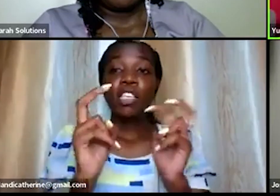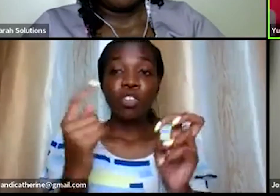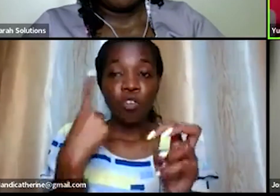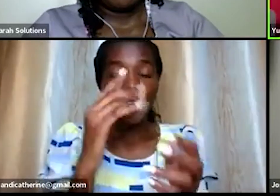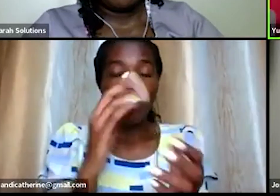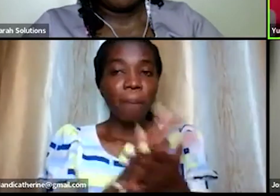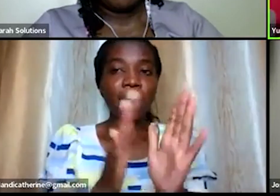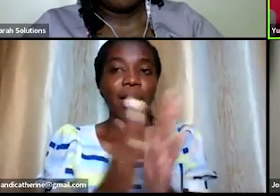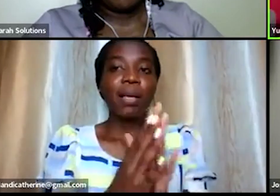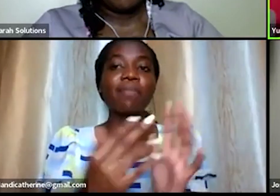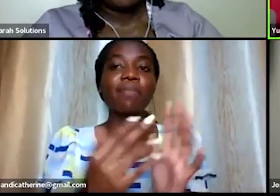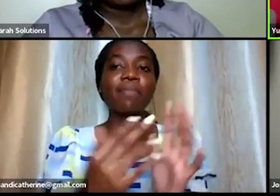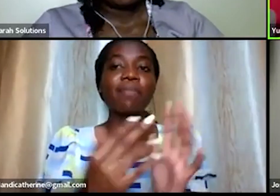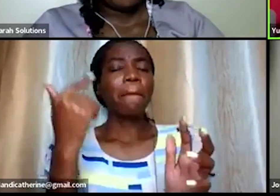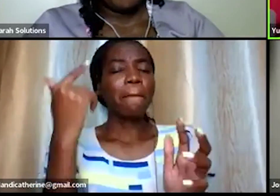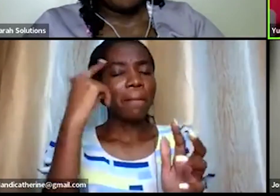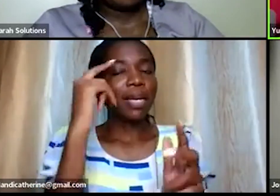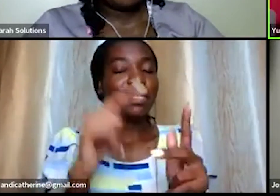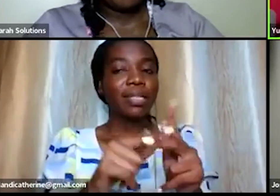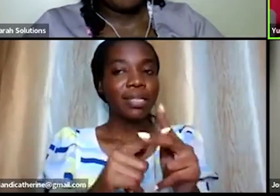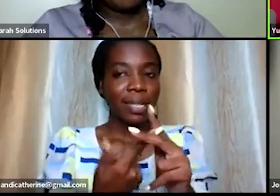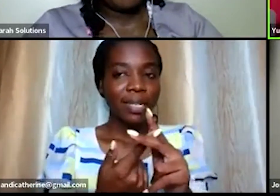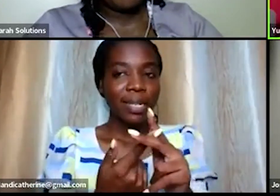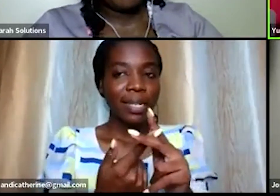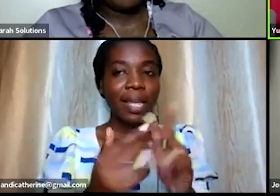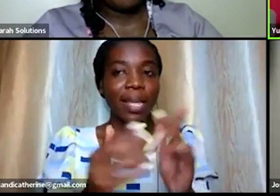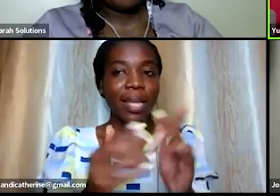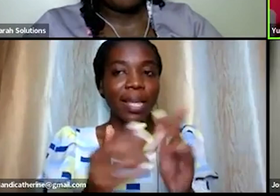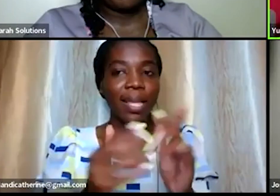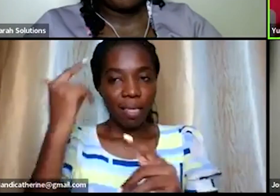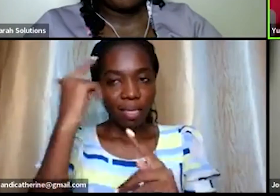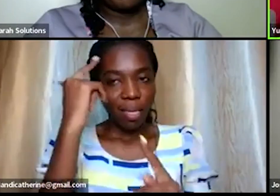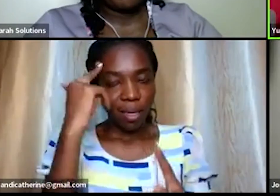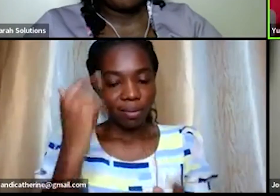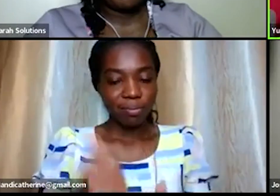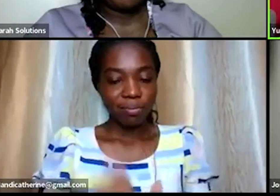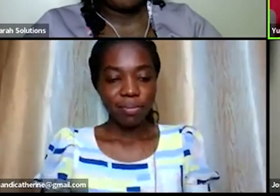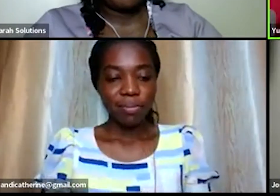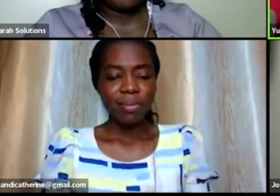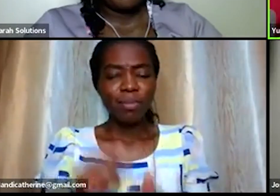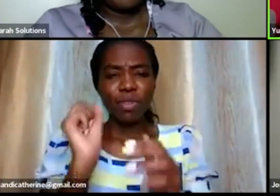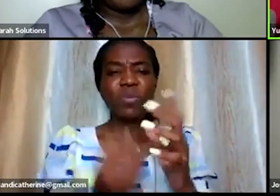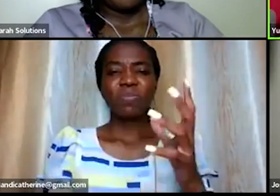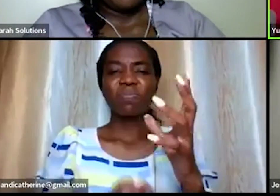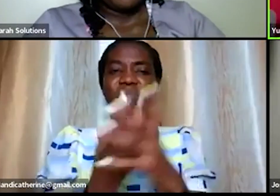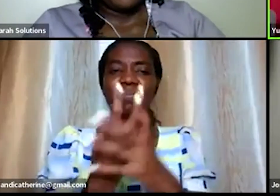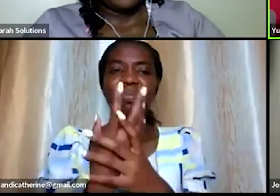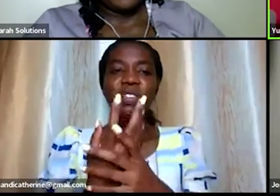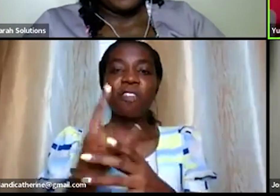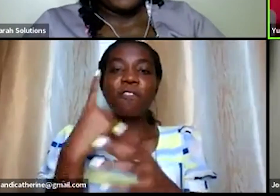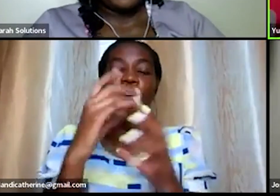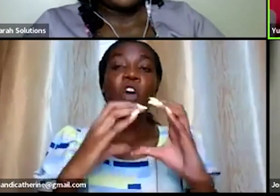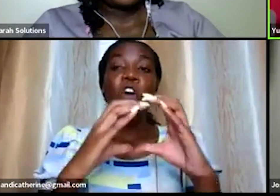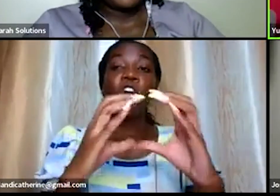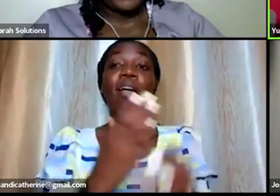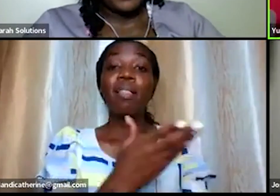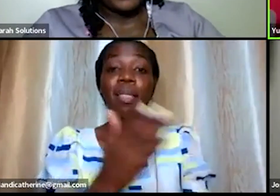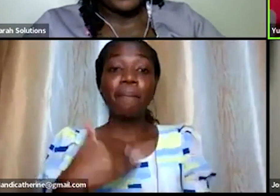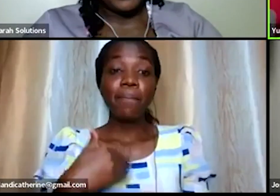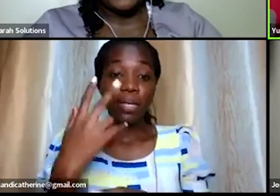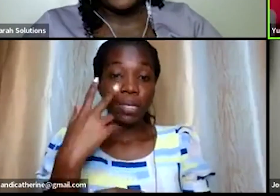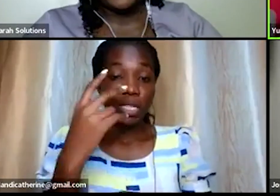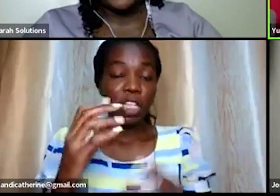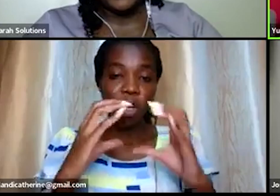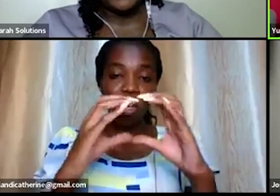stuck is a mindset. And I think we need to unleash this. And for coaches who are here, I've seen Coach Mathangani